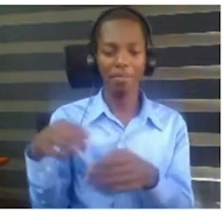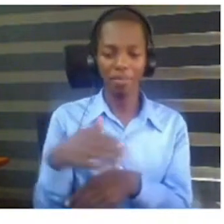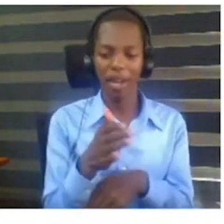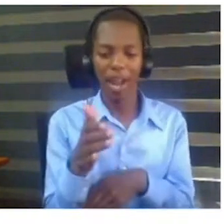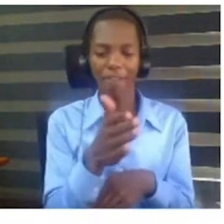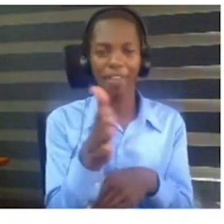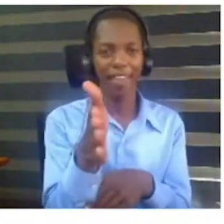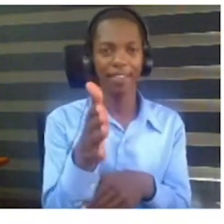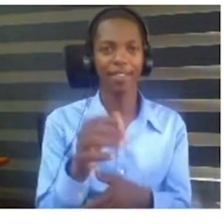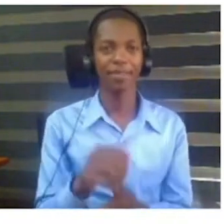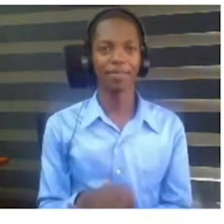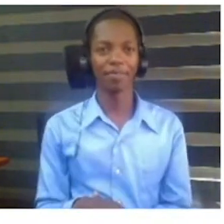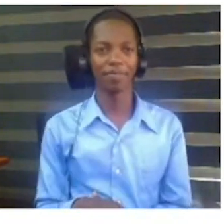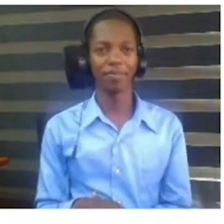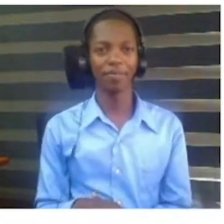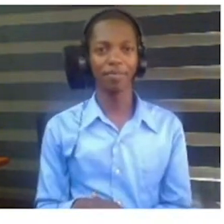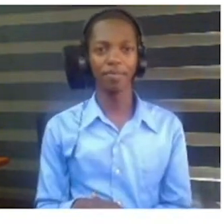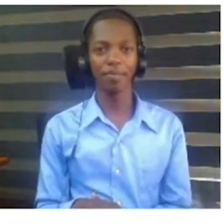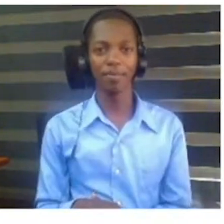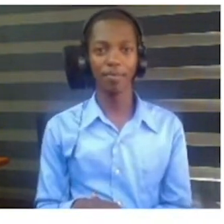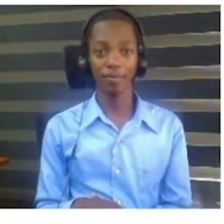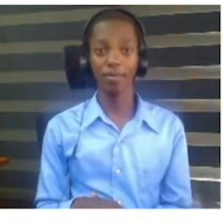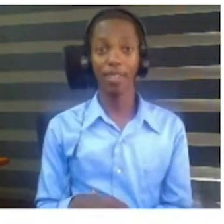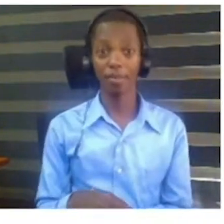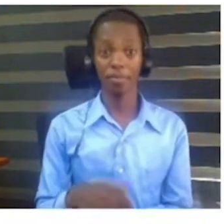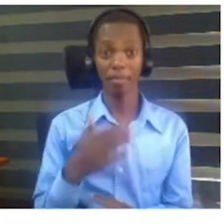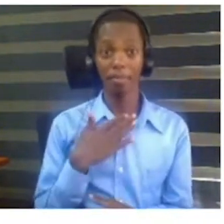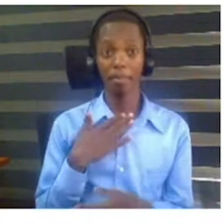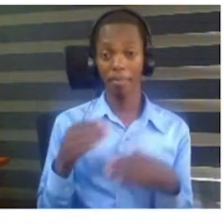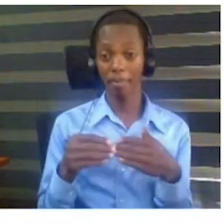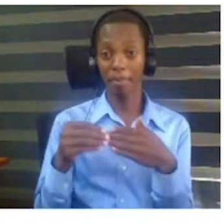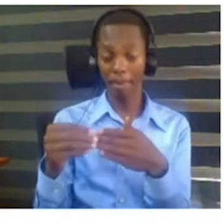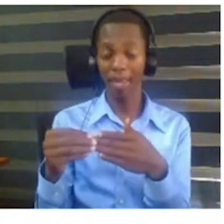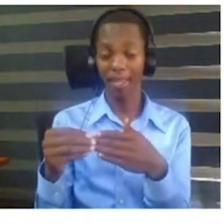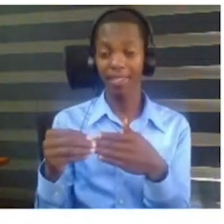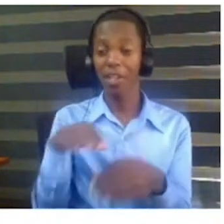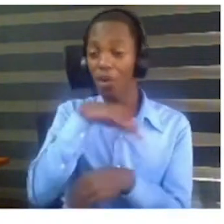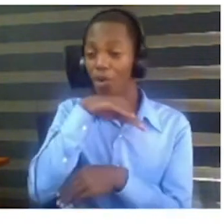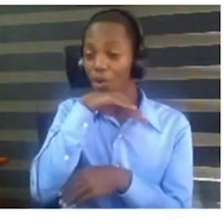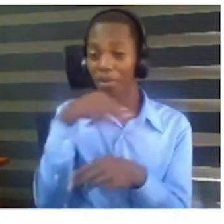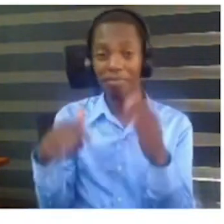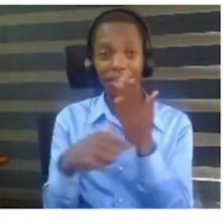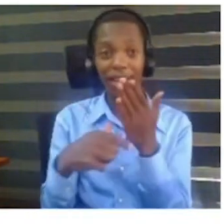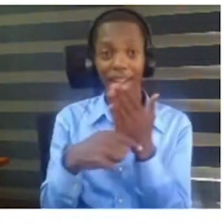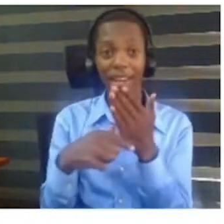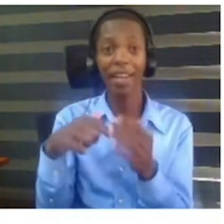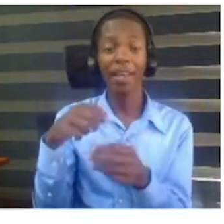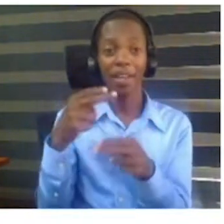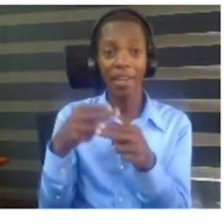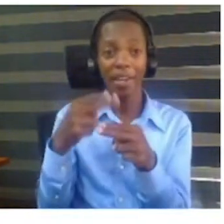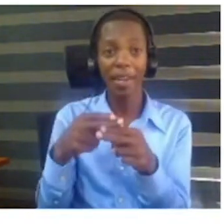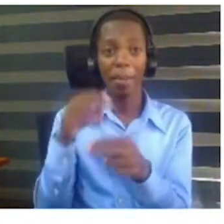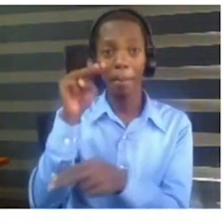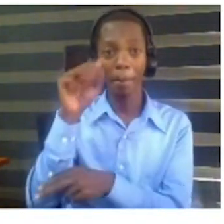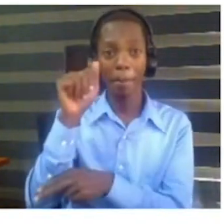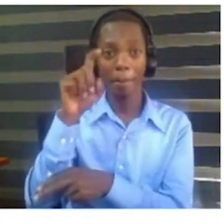So that my guide dog, Maxine, was one of my partners throughout my law school journey.